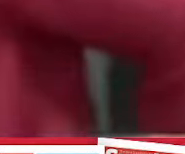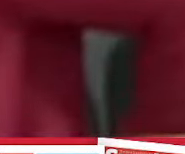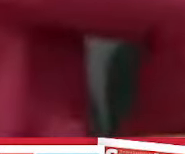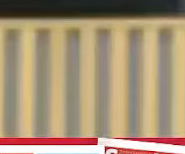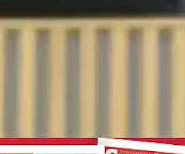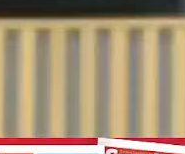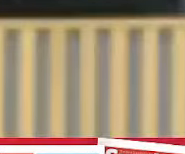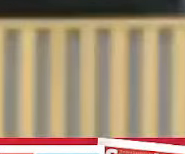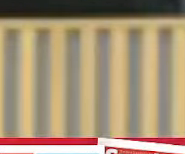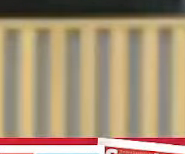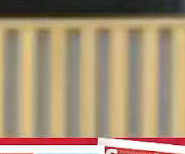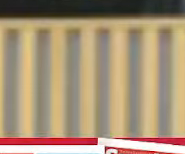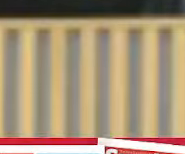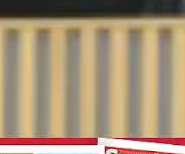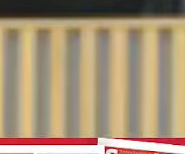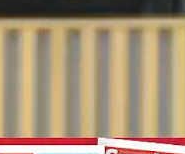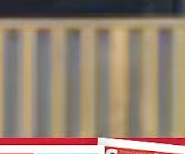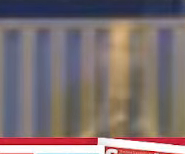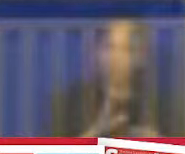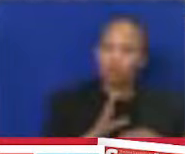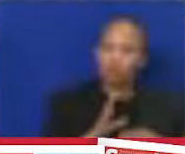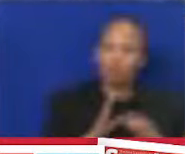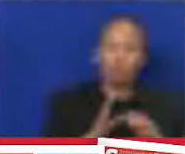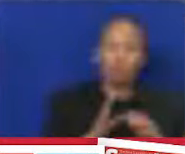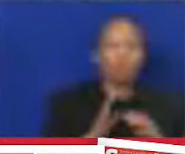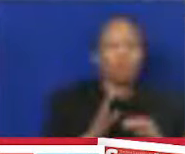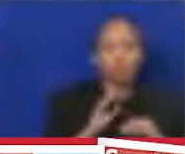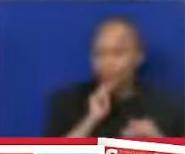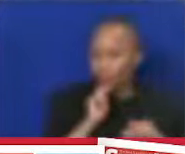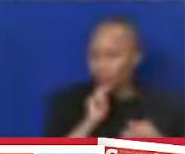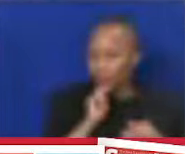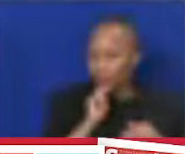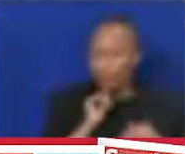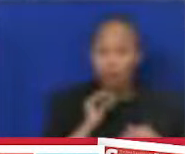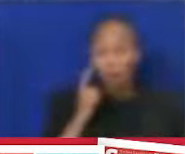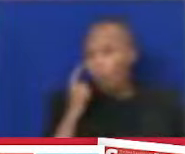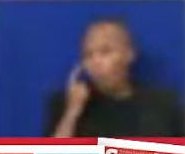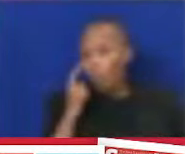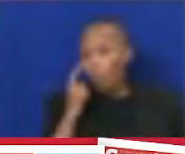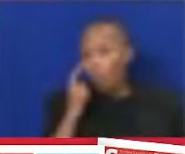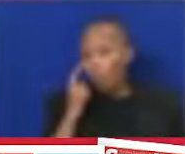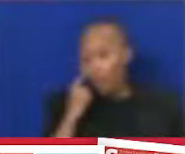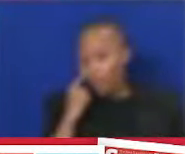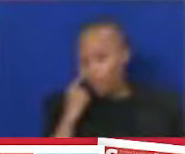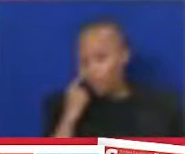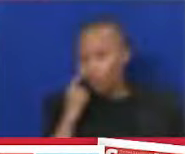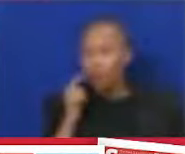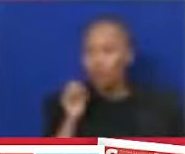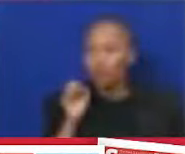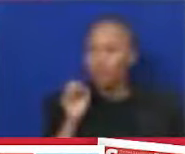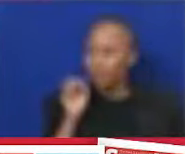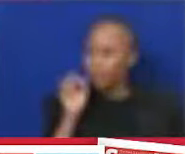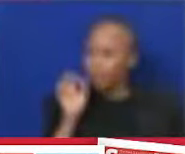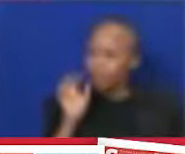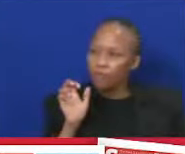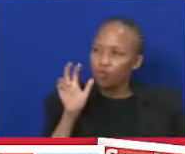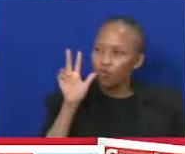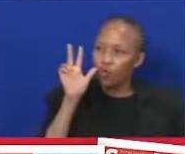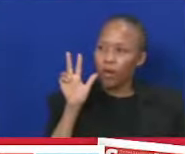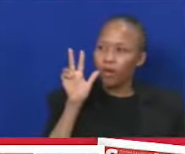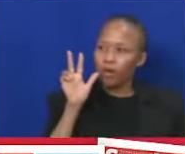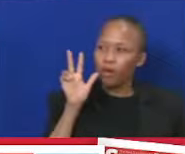Will your witness be swearing or affirming? Thank you, Chairperson. Witness C, our